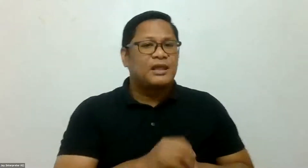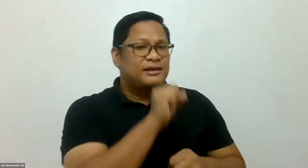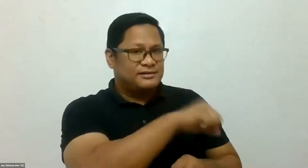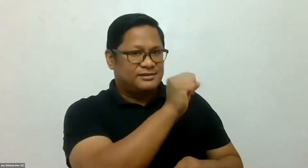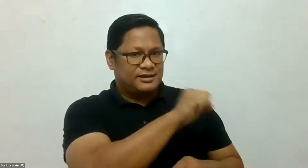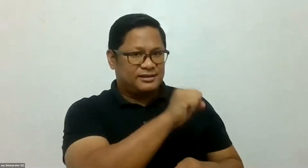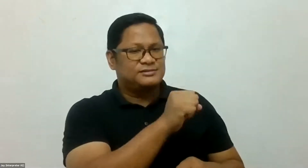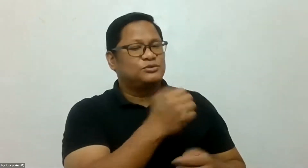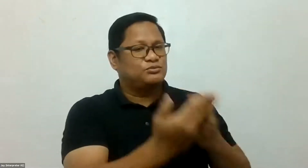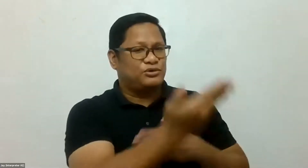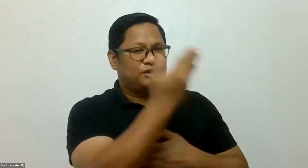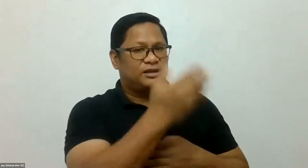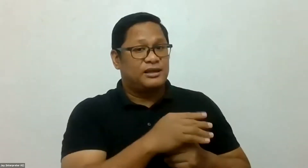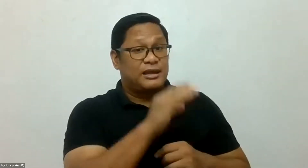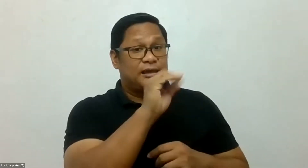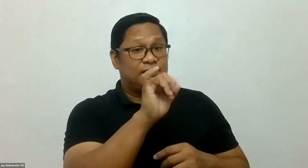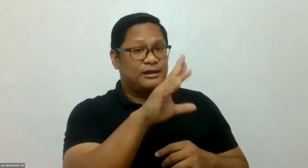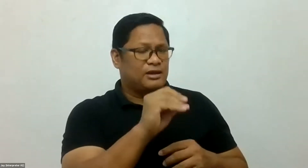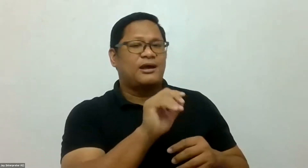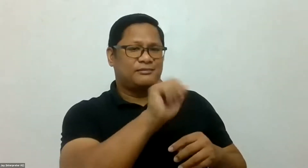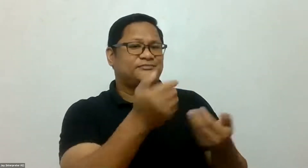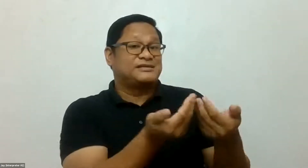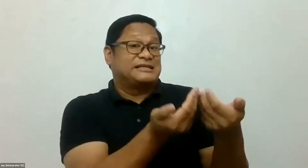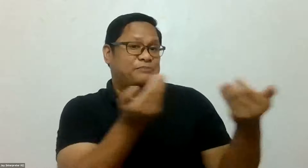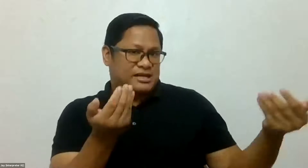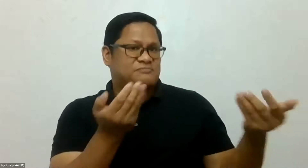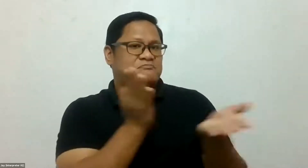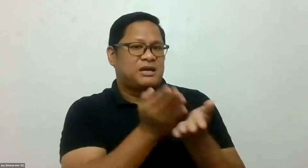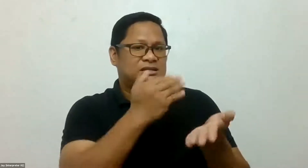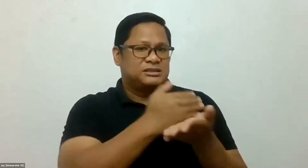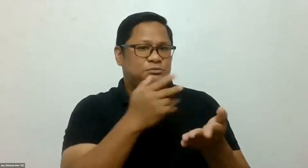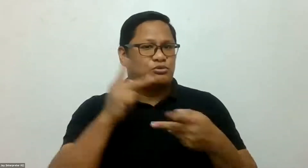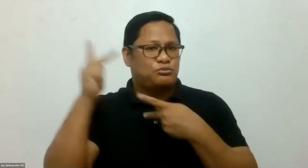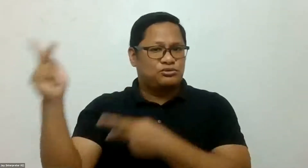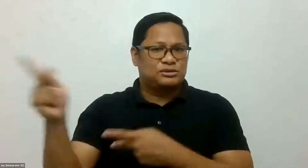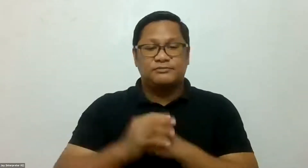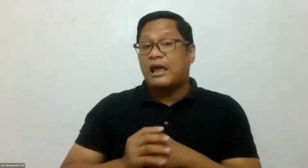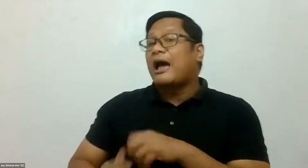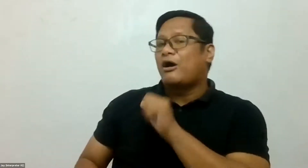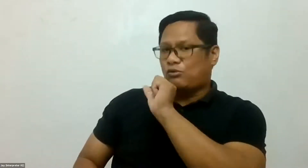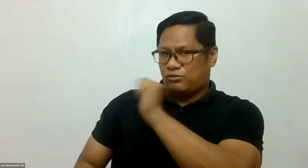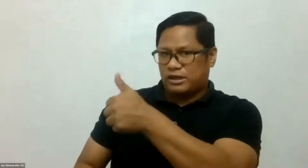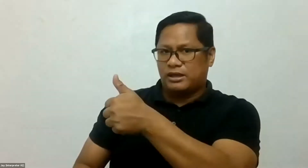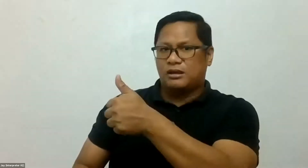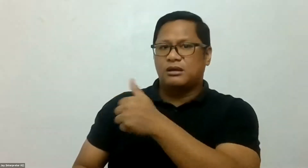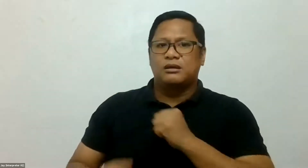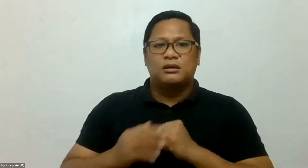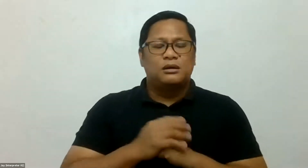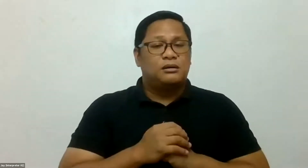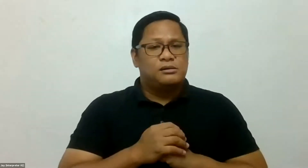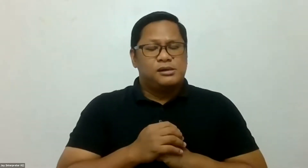Orly, good morning. Separate po silang budget proposal. I see.